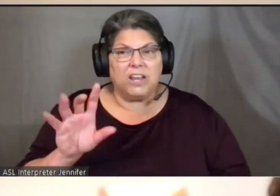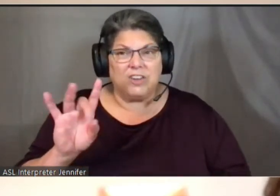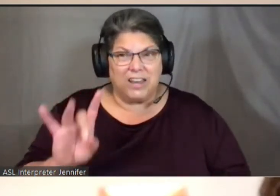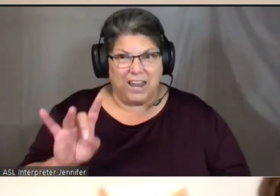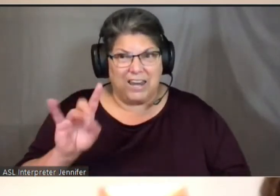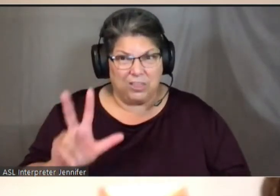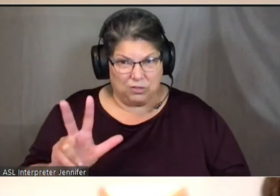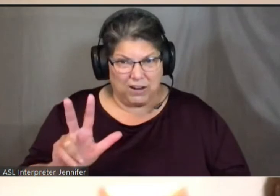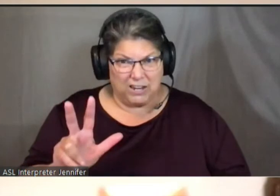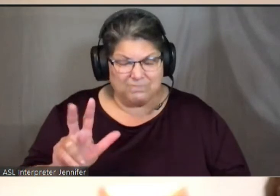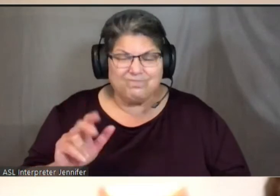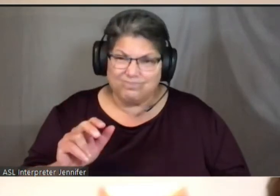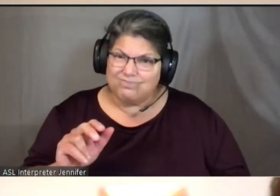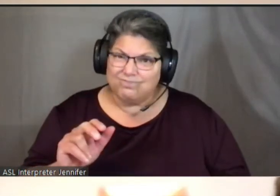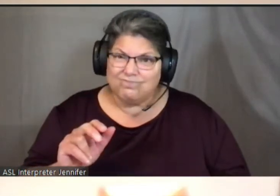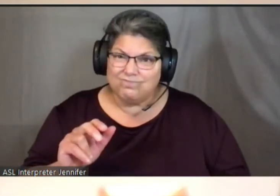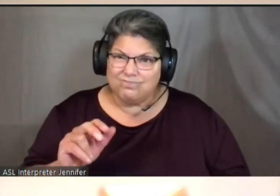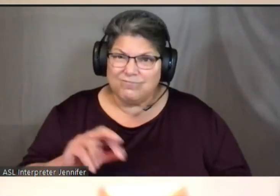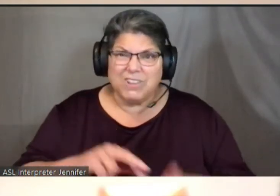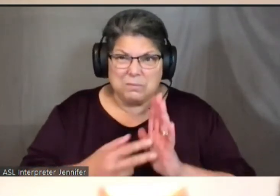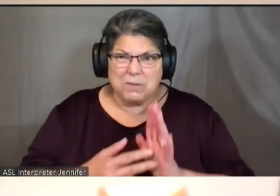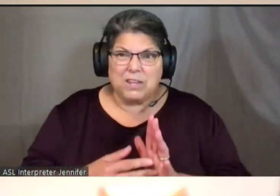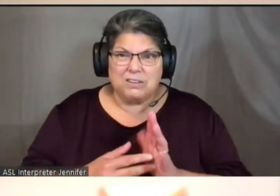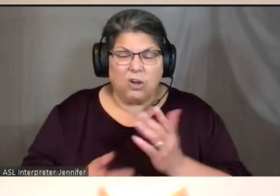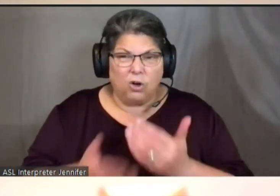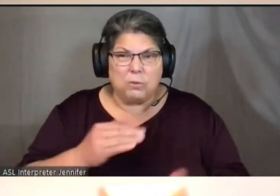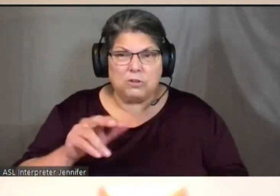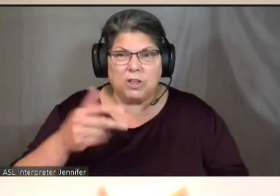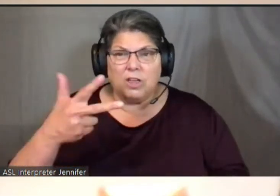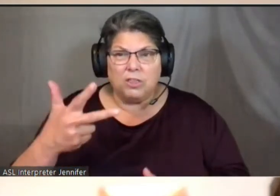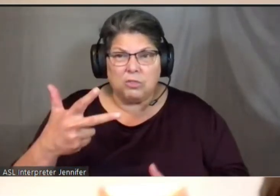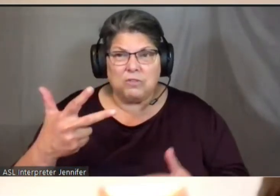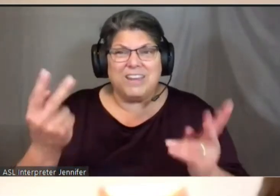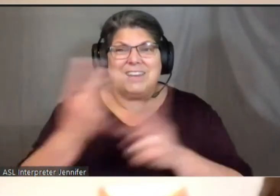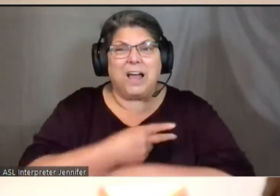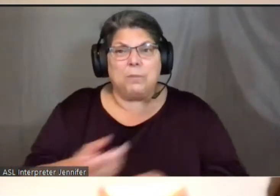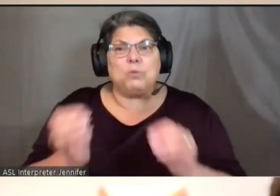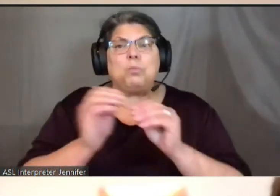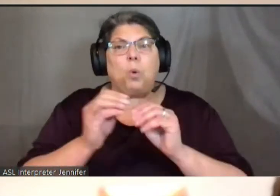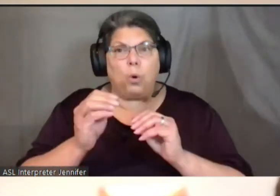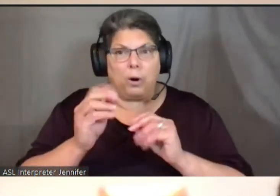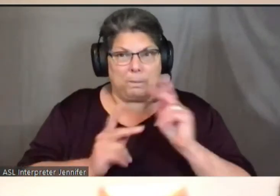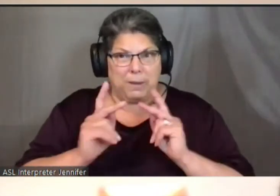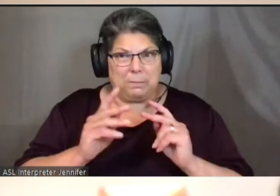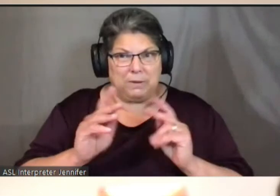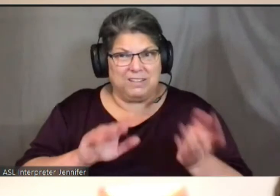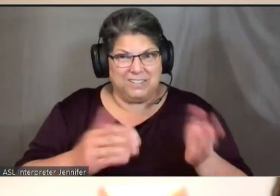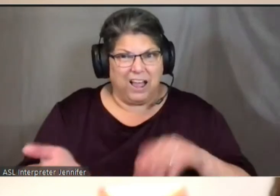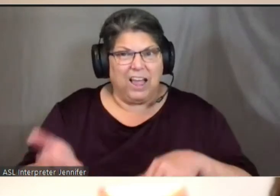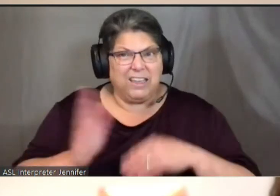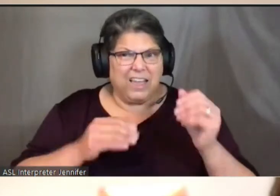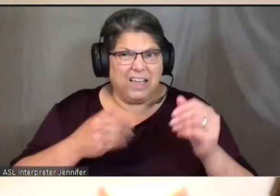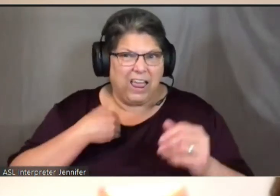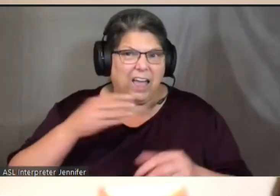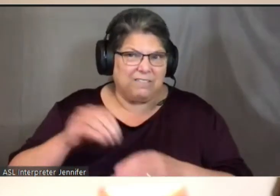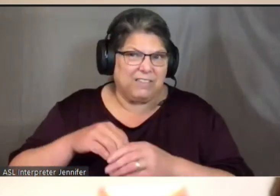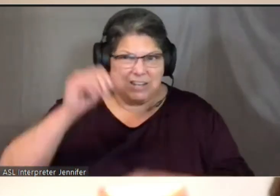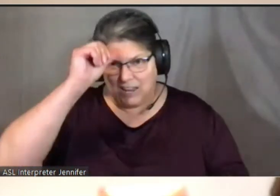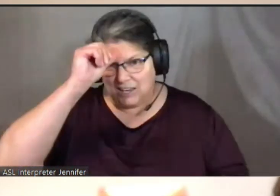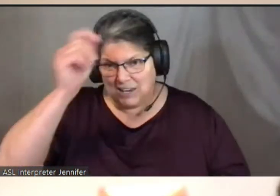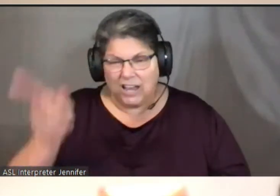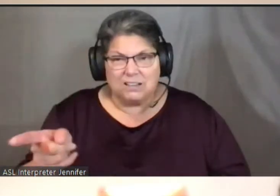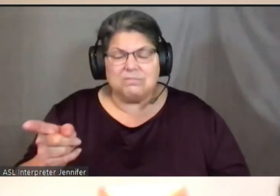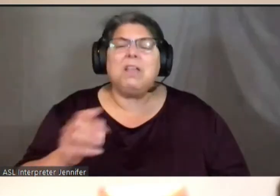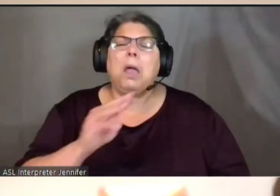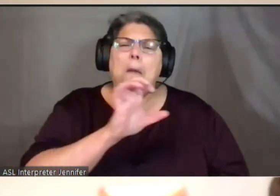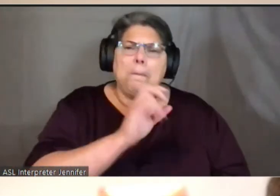574,383. This is still almost 3 times the number of deaths that are currently in India. There have been waves in Michigan